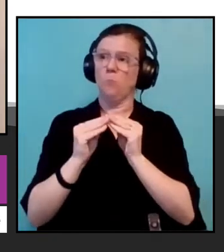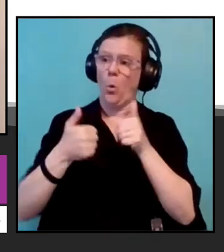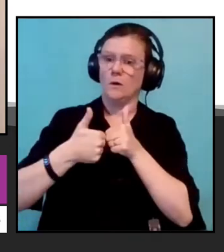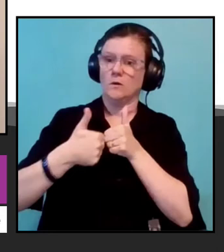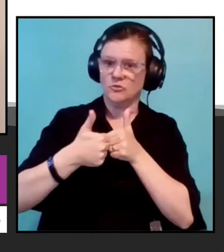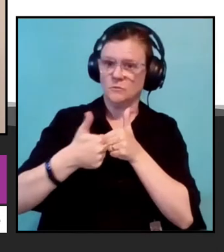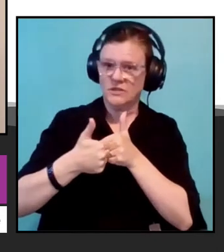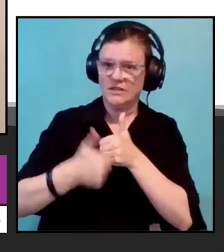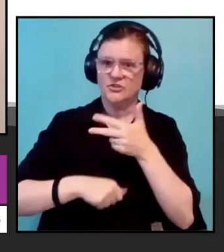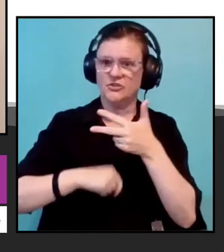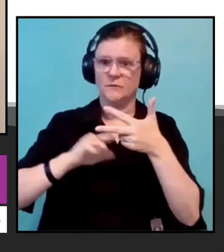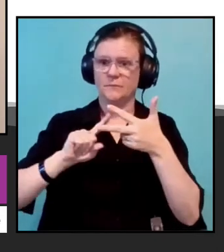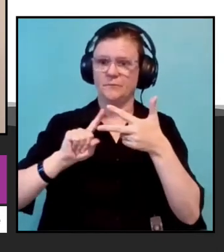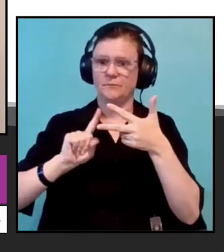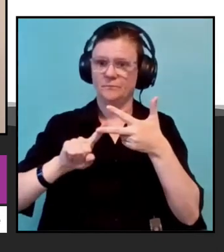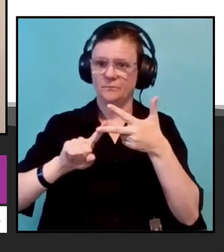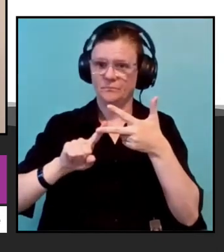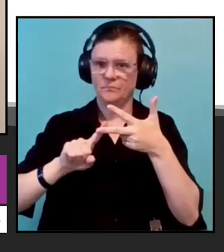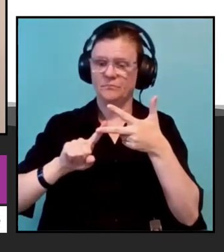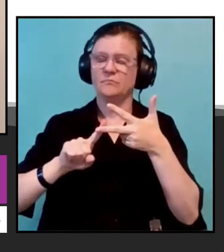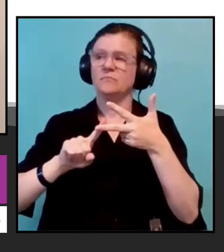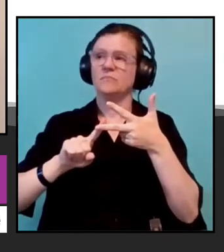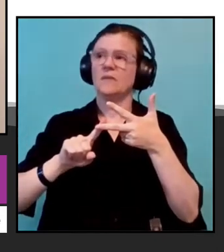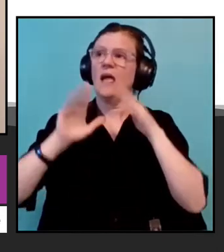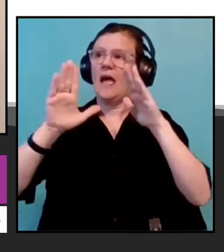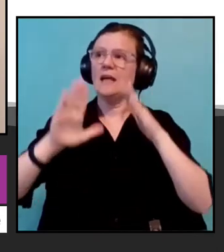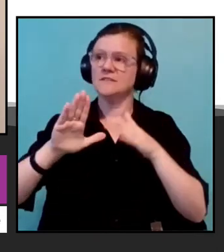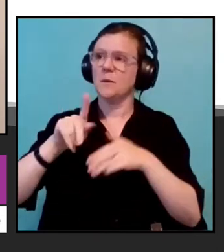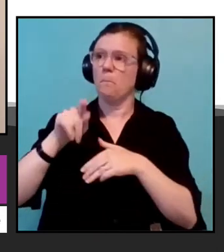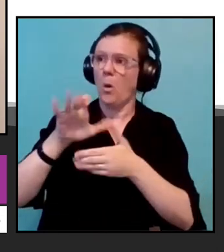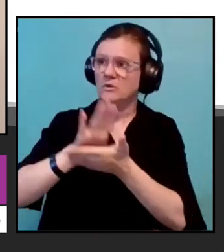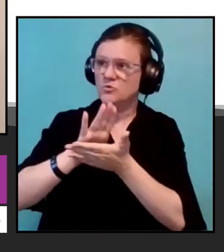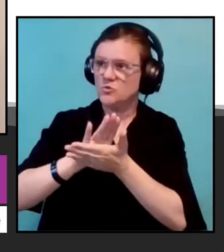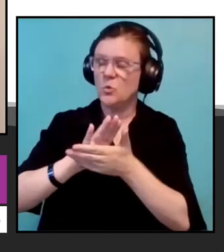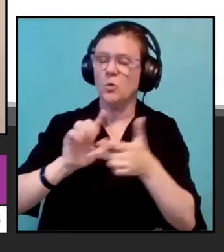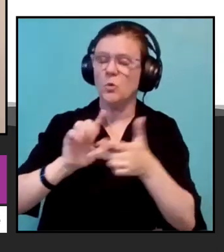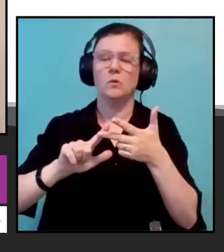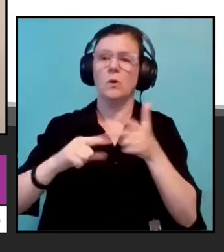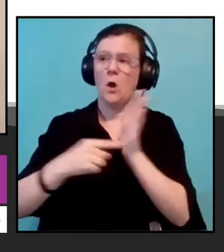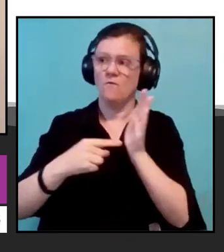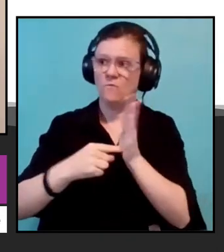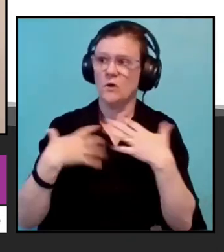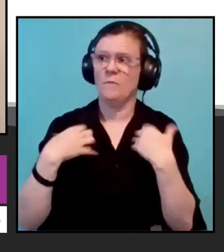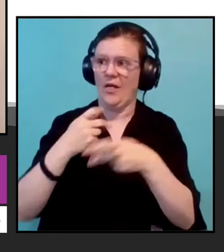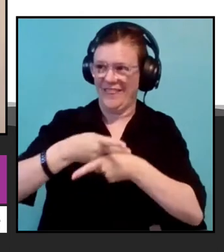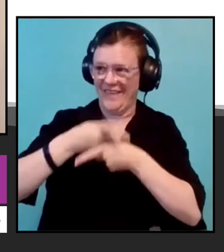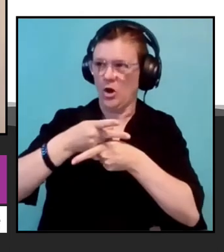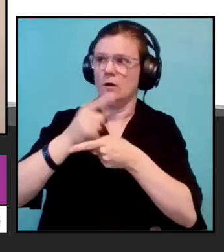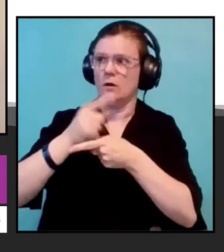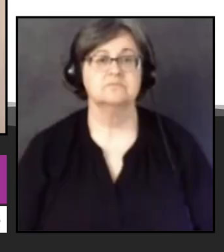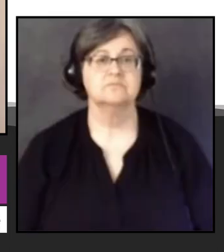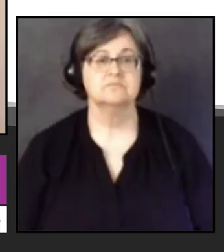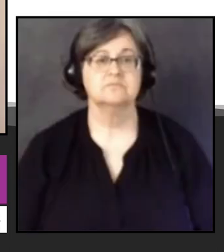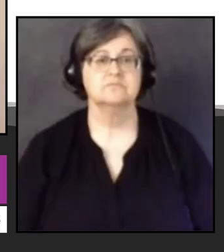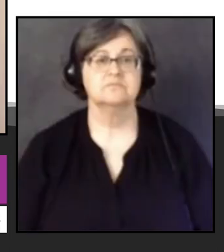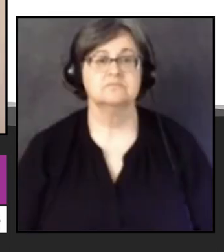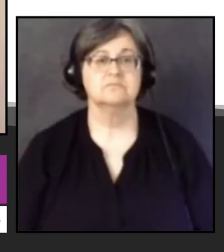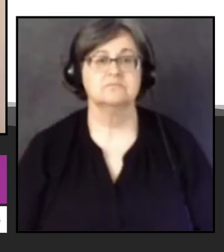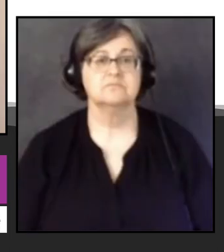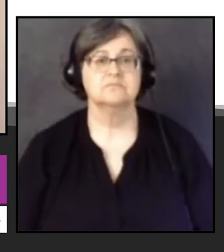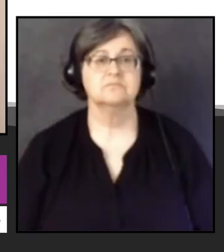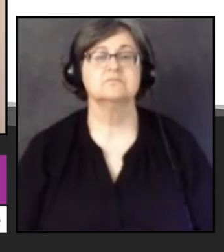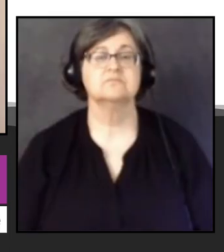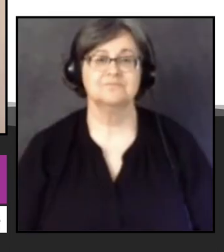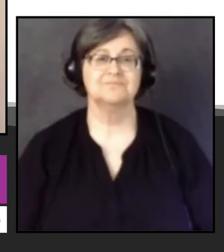transportation, community gardens, excellent public school system, affordable public health care system. So just those